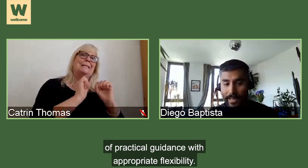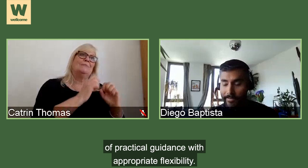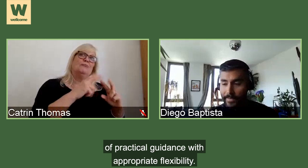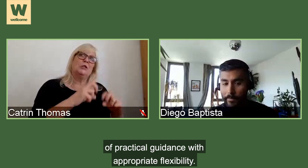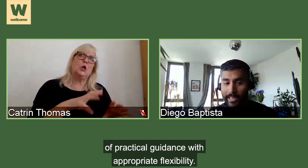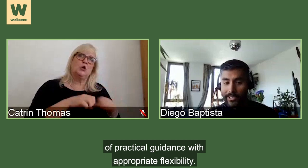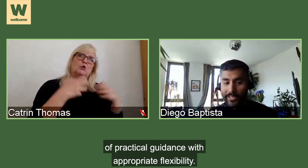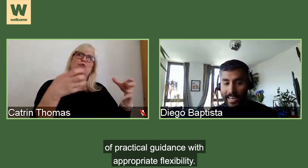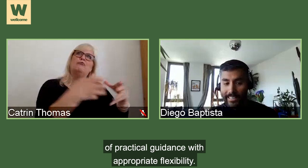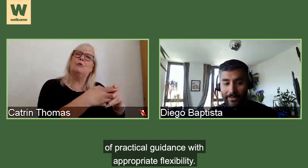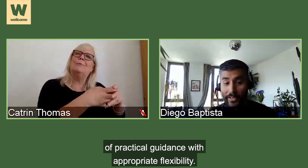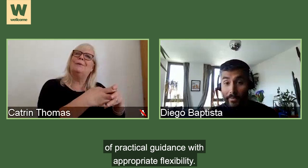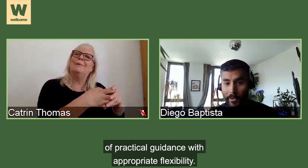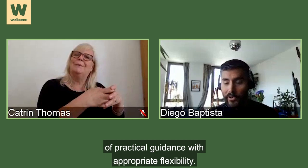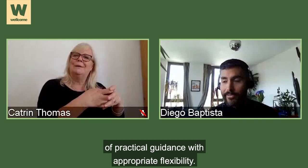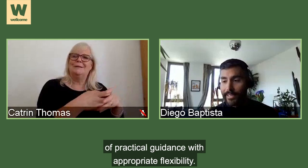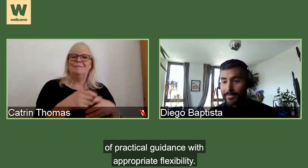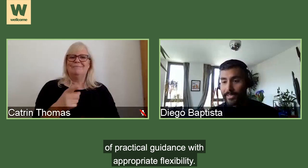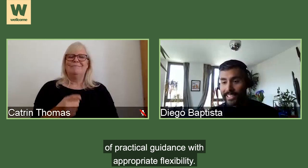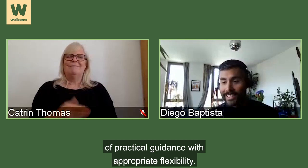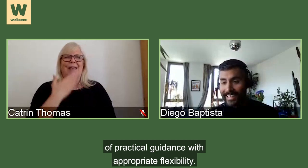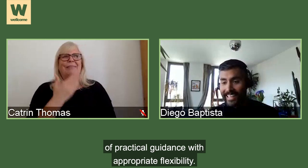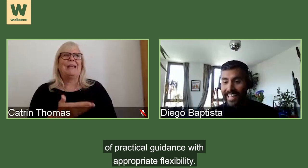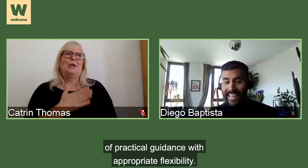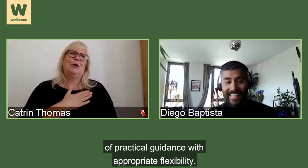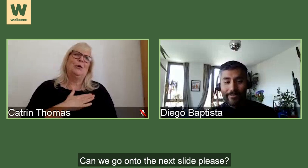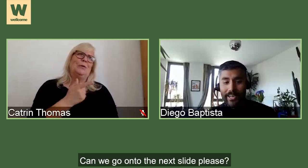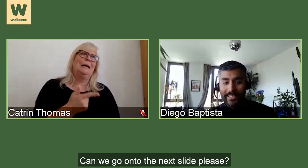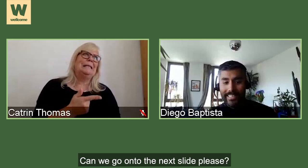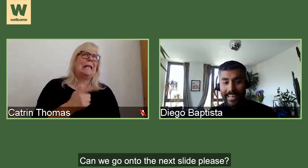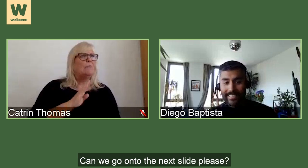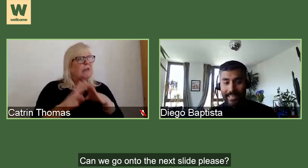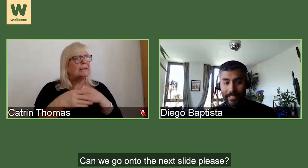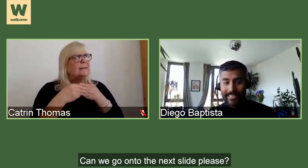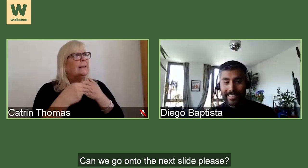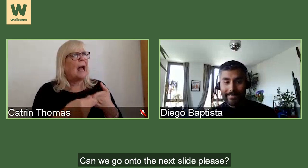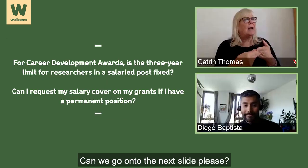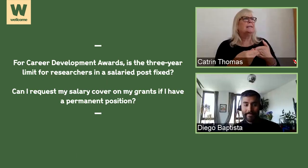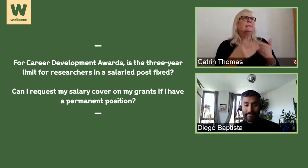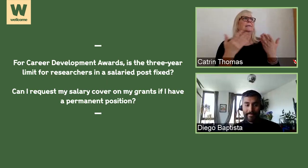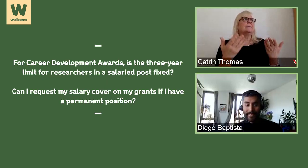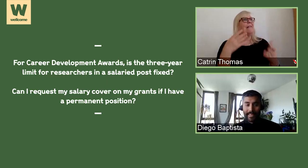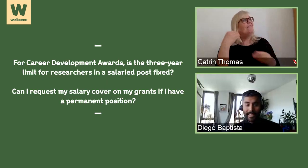It's kind of practical guidance with appropriate flexibility. Can we go on to the next slide, please?